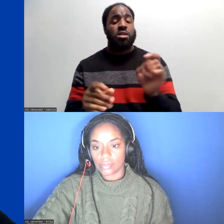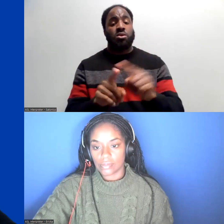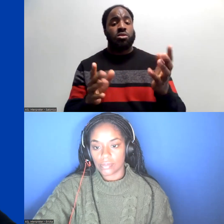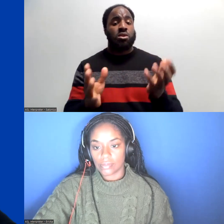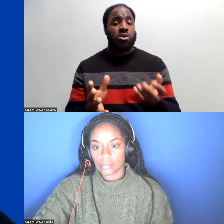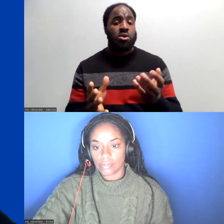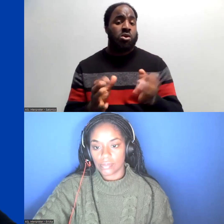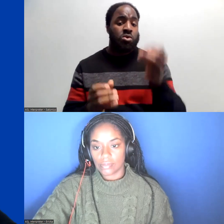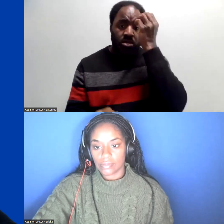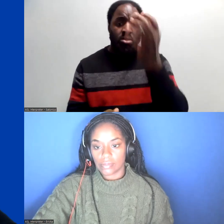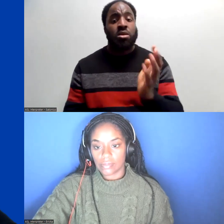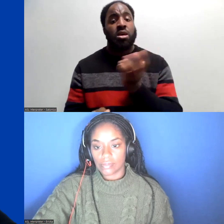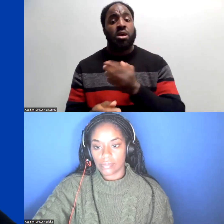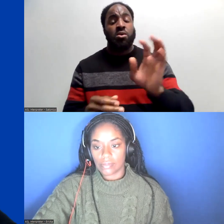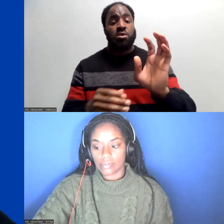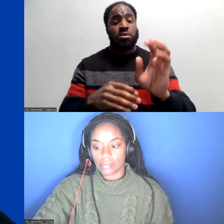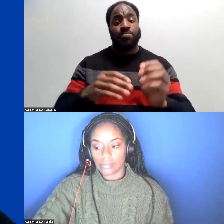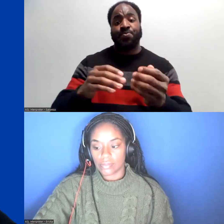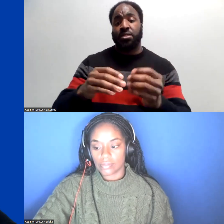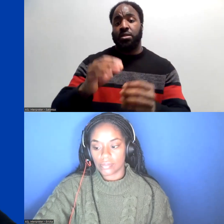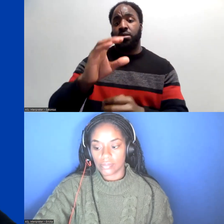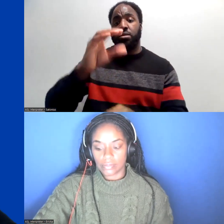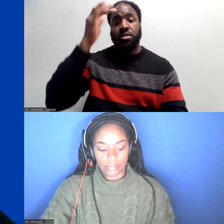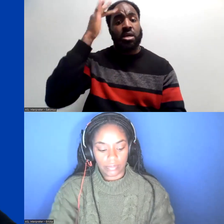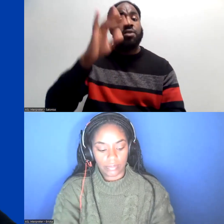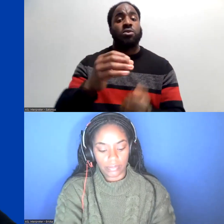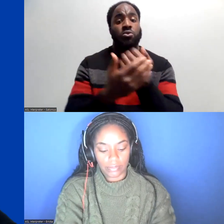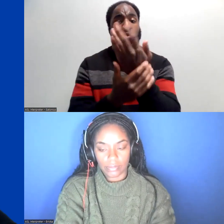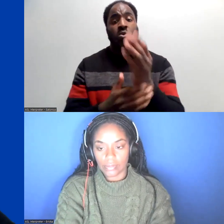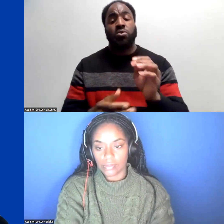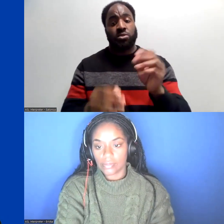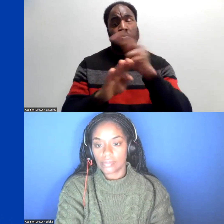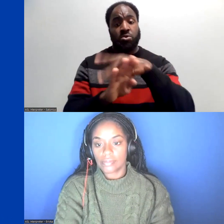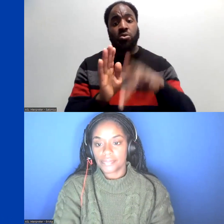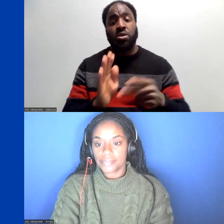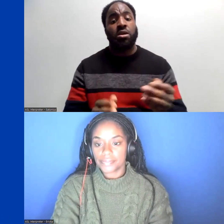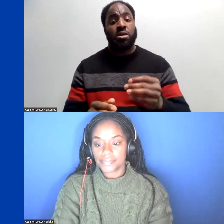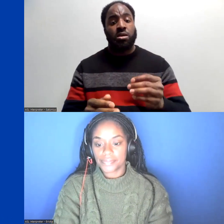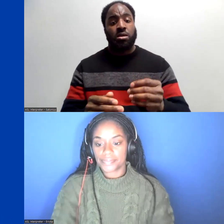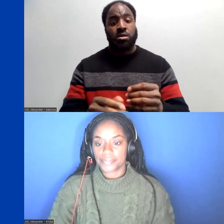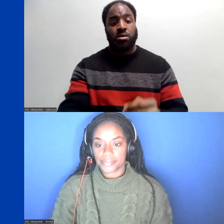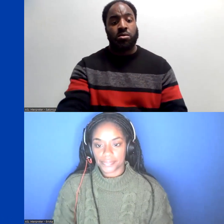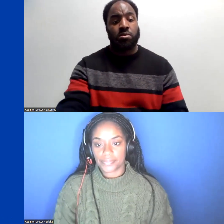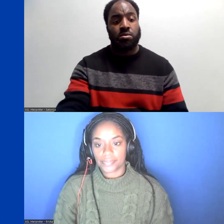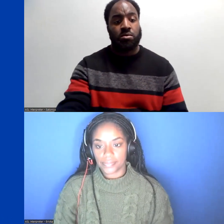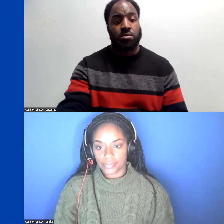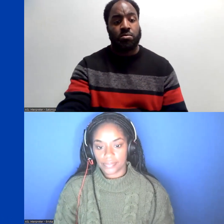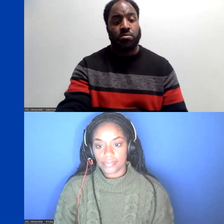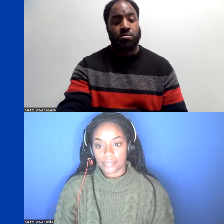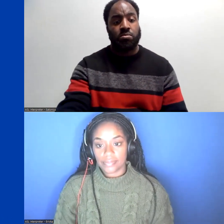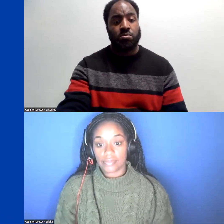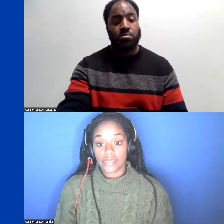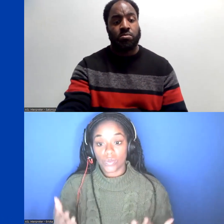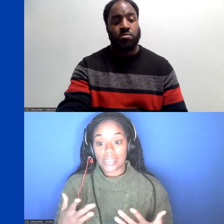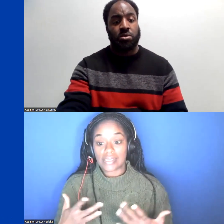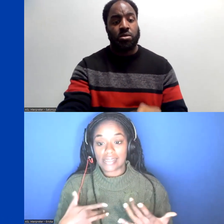direct care workforce initiative, California Grows, that I touched on. What's really exciting about this is that that initiative has